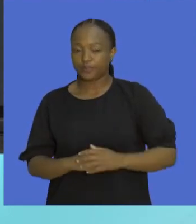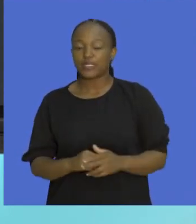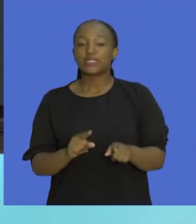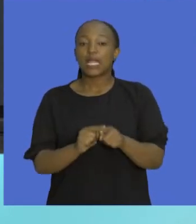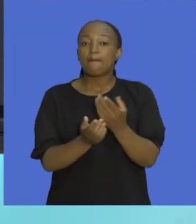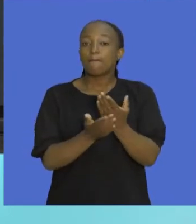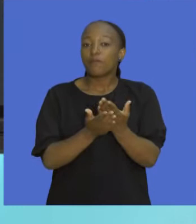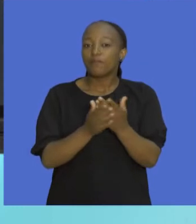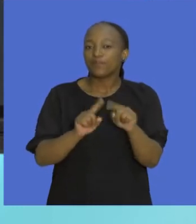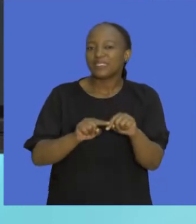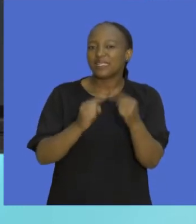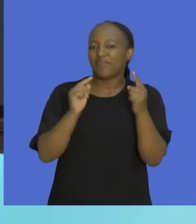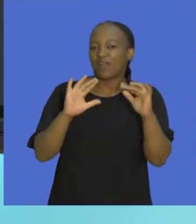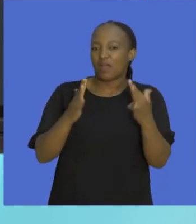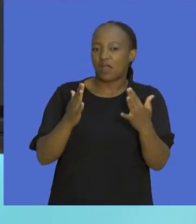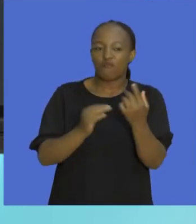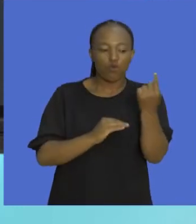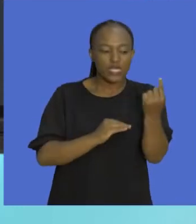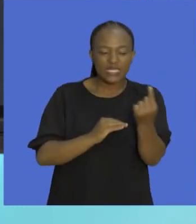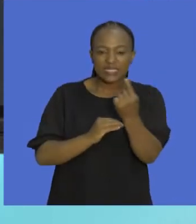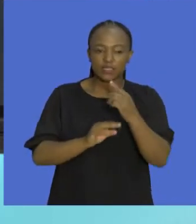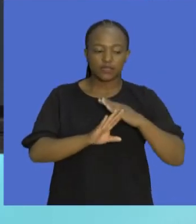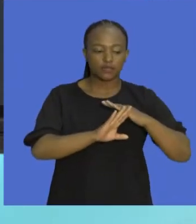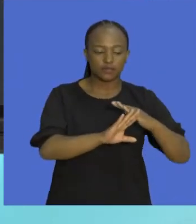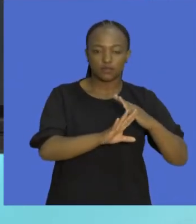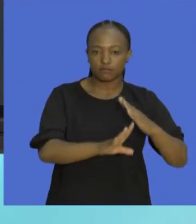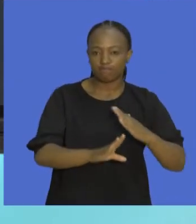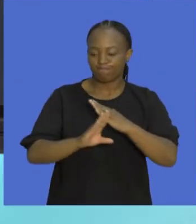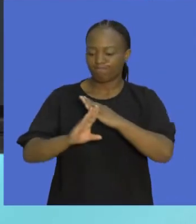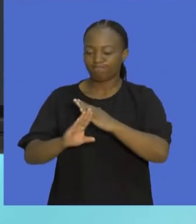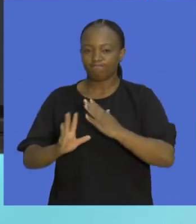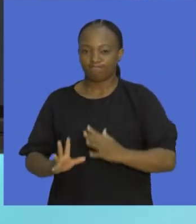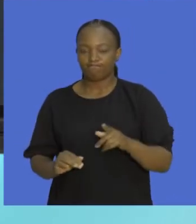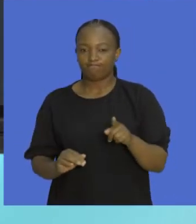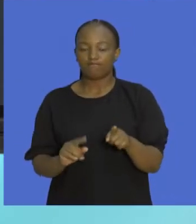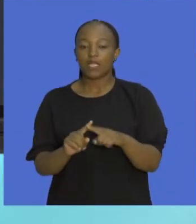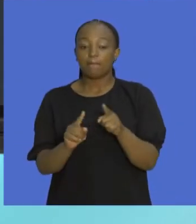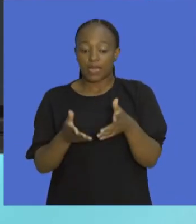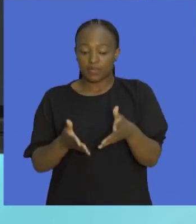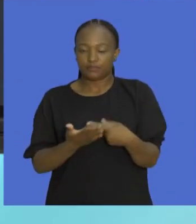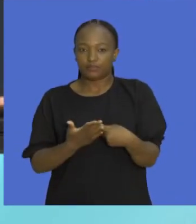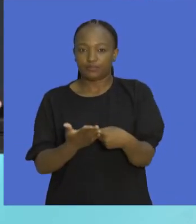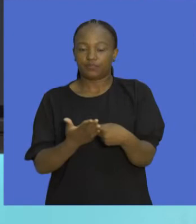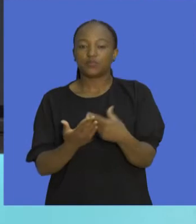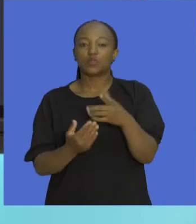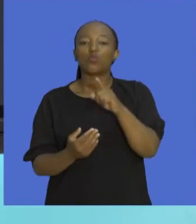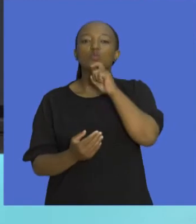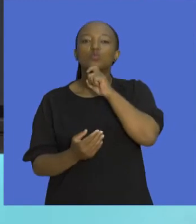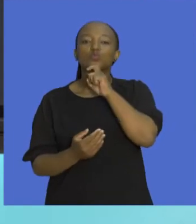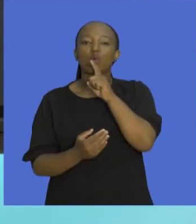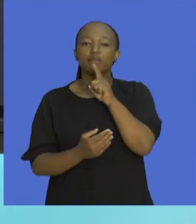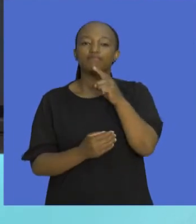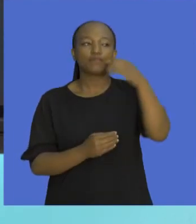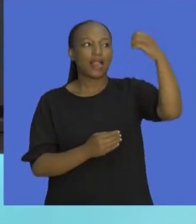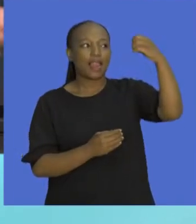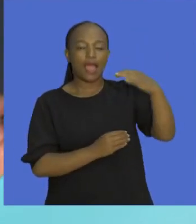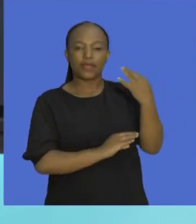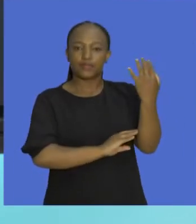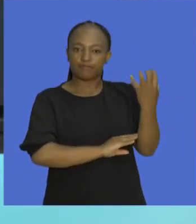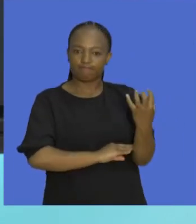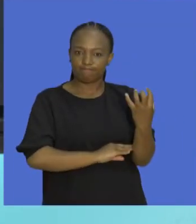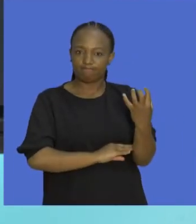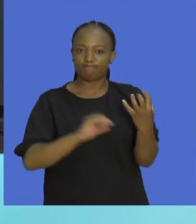potential difference across each resistor. But for the resistors in this discussion, we would use light bulbs because we know a light bulb is a